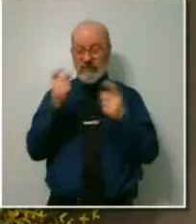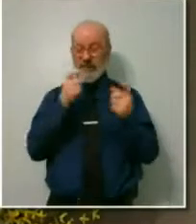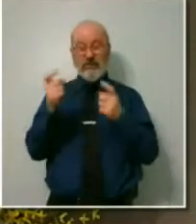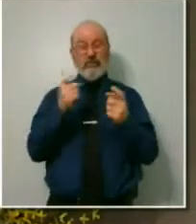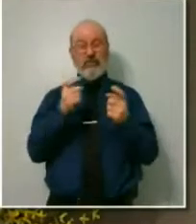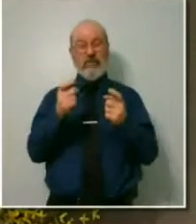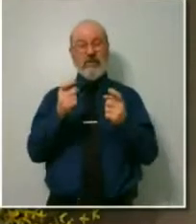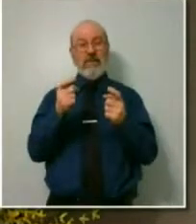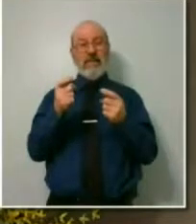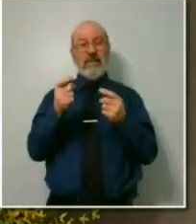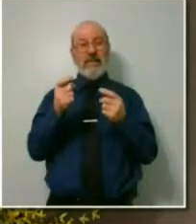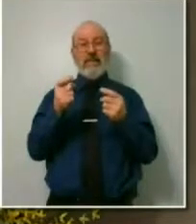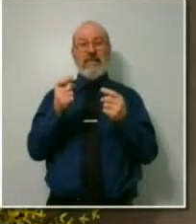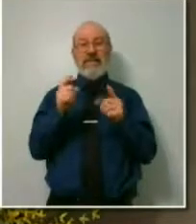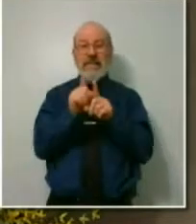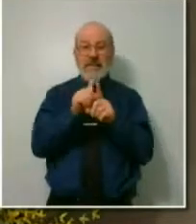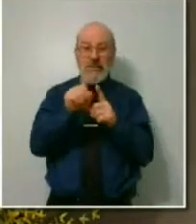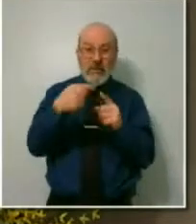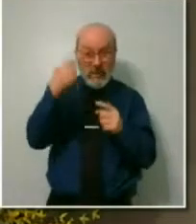we thought we were.